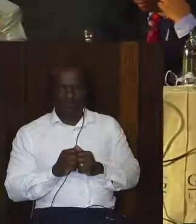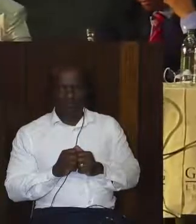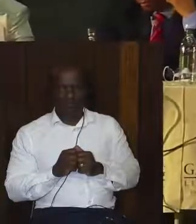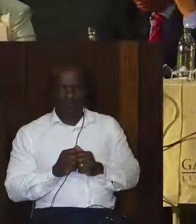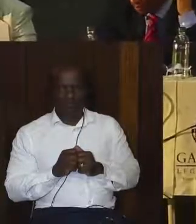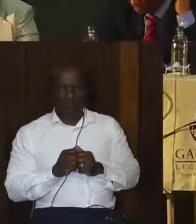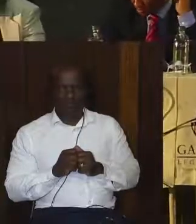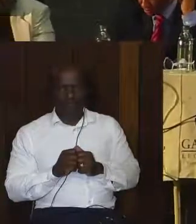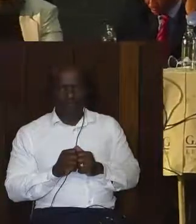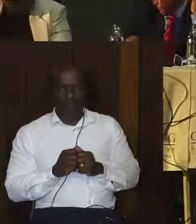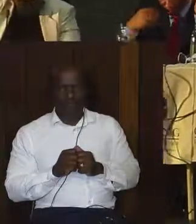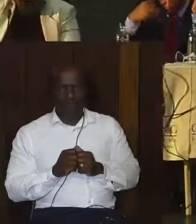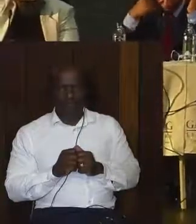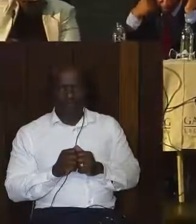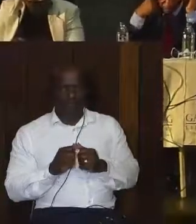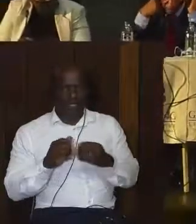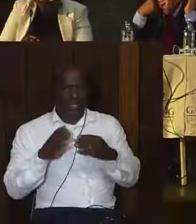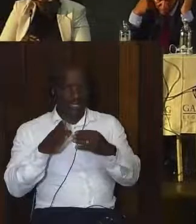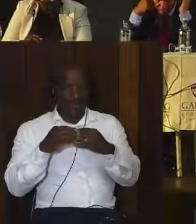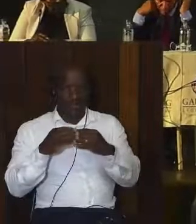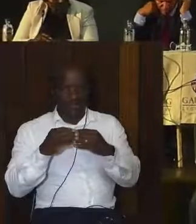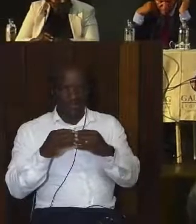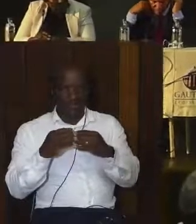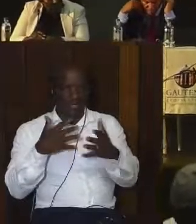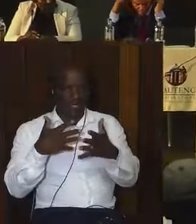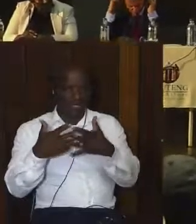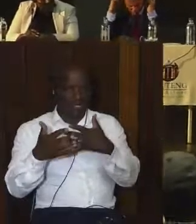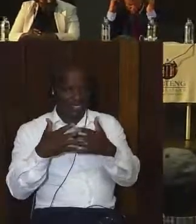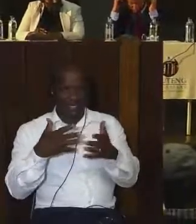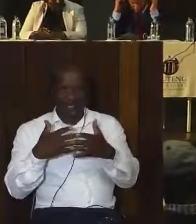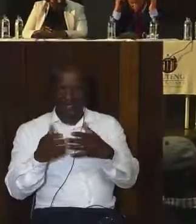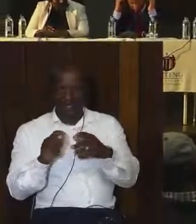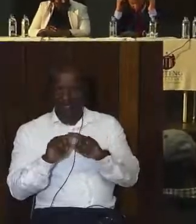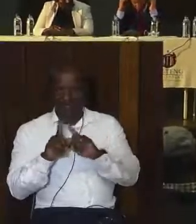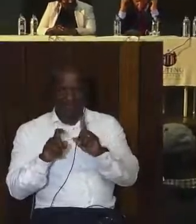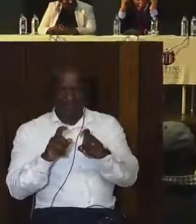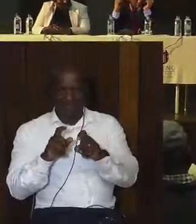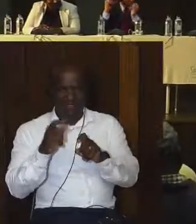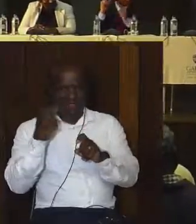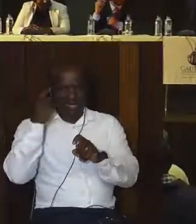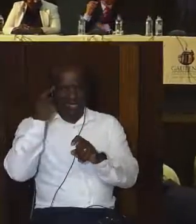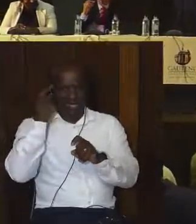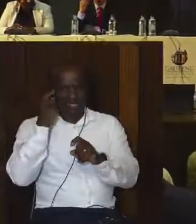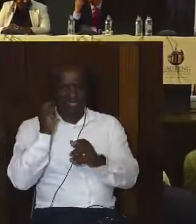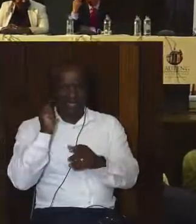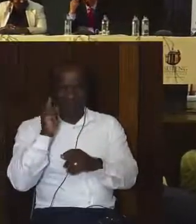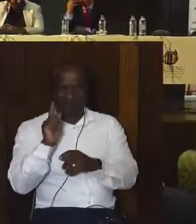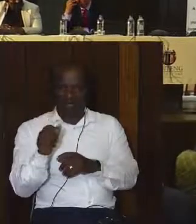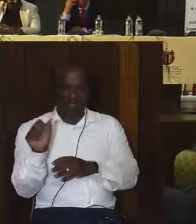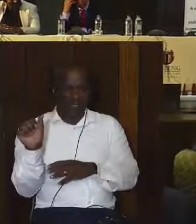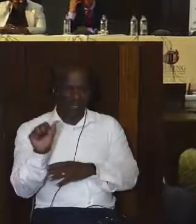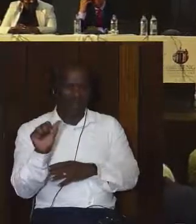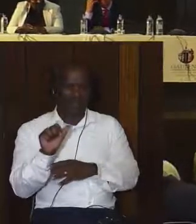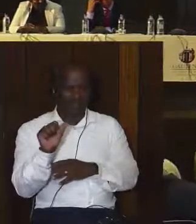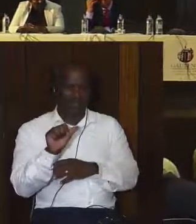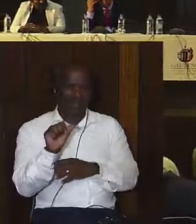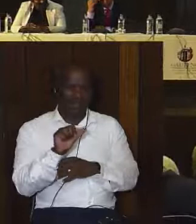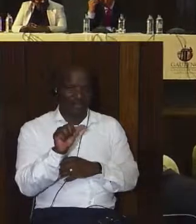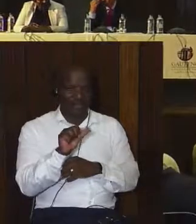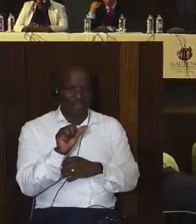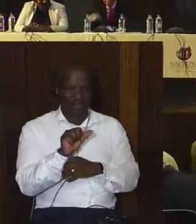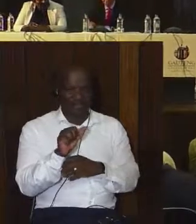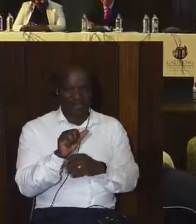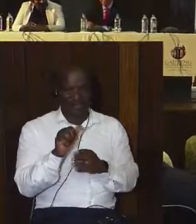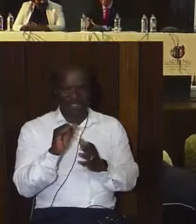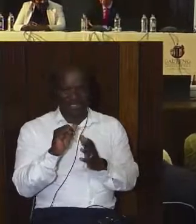Members, is there any other questions? Because I think we have to come back to this. I think we may need to come back to this at some stage, just to get